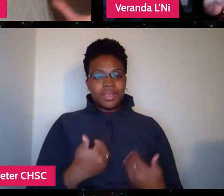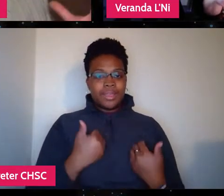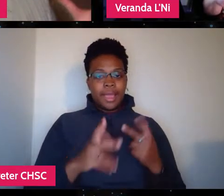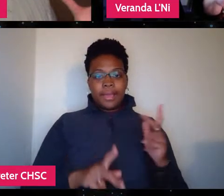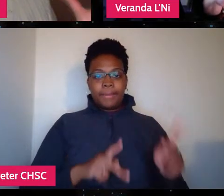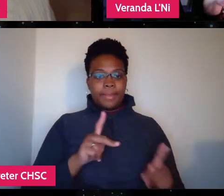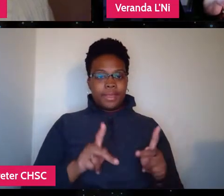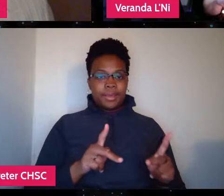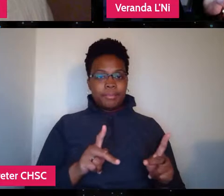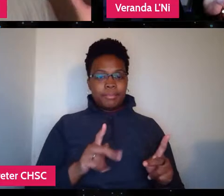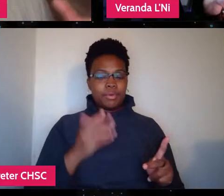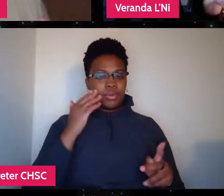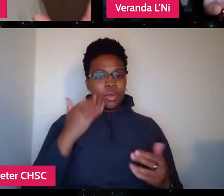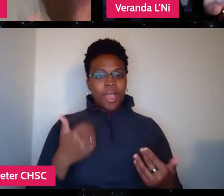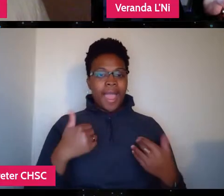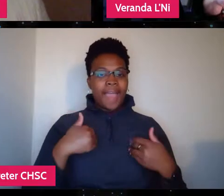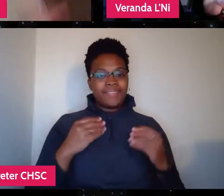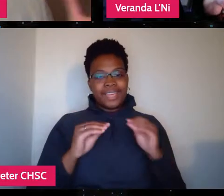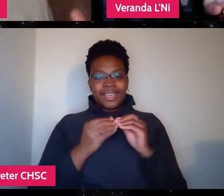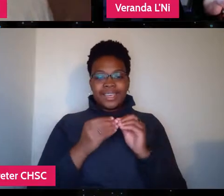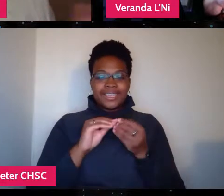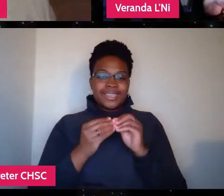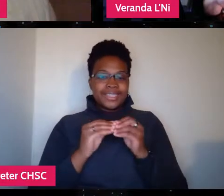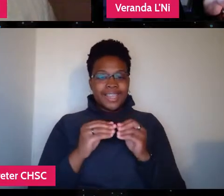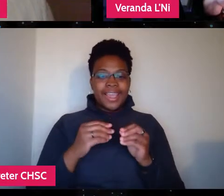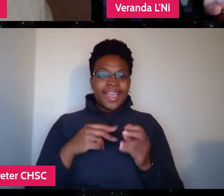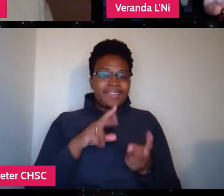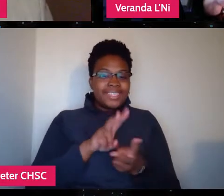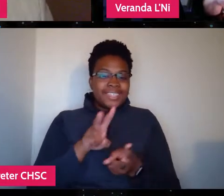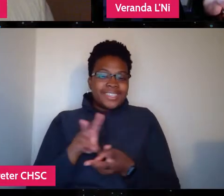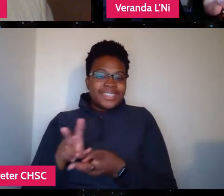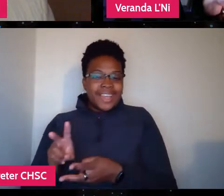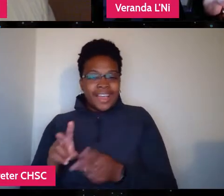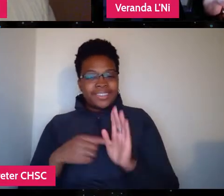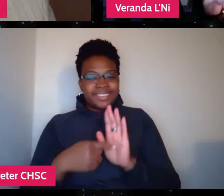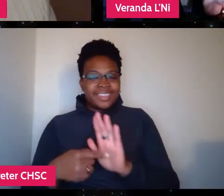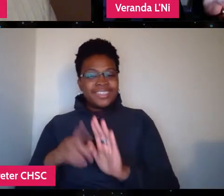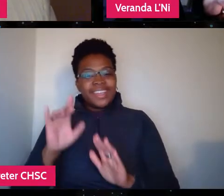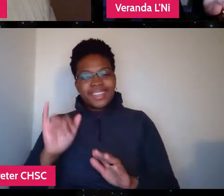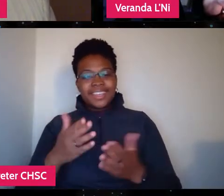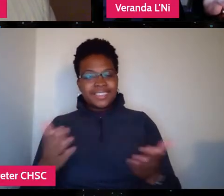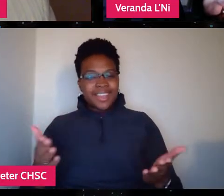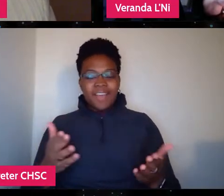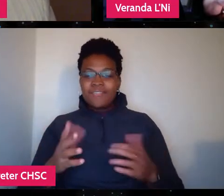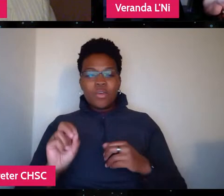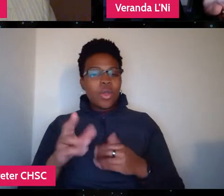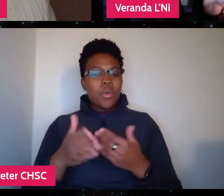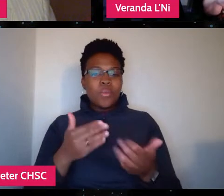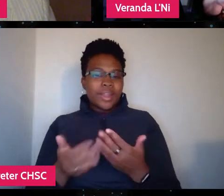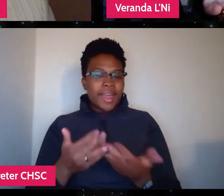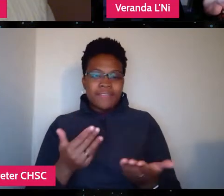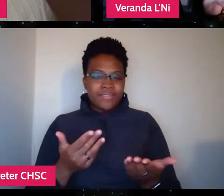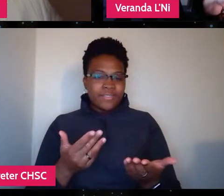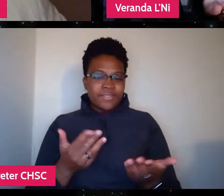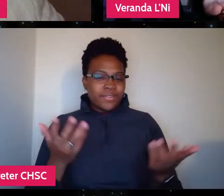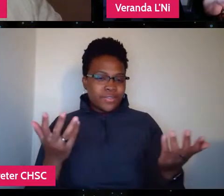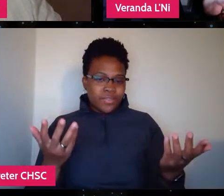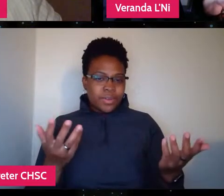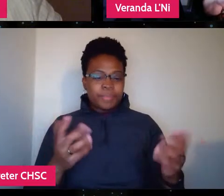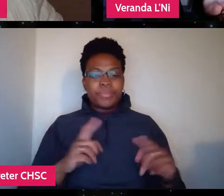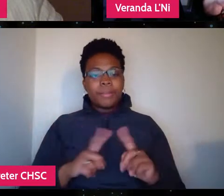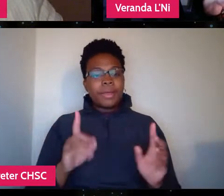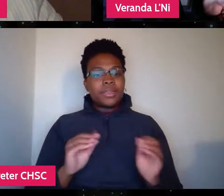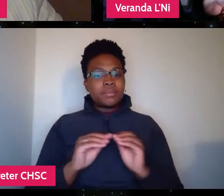people, you know, having sex scenes, all that kind of stuff, you know, so, or whatever, you know, whatever it is. But it's like, it's